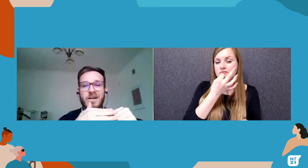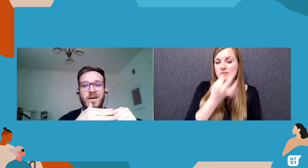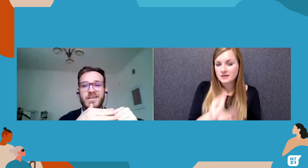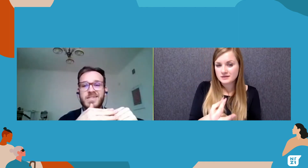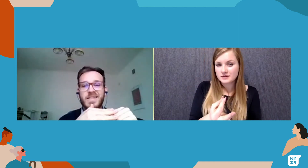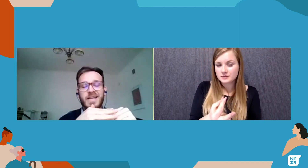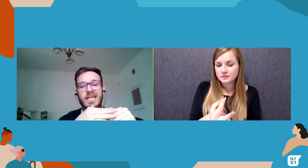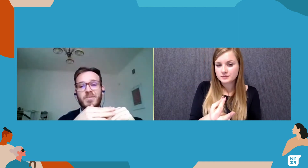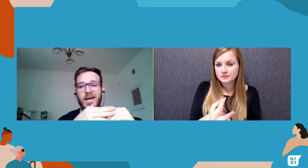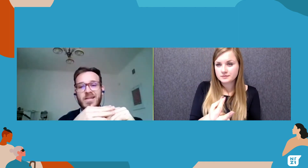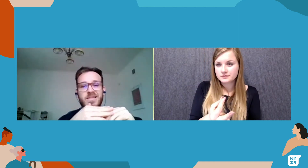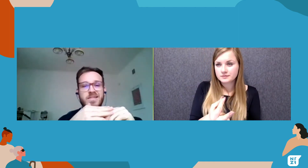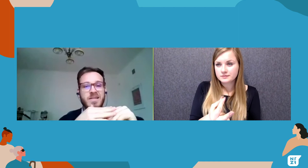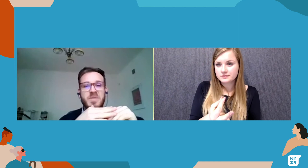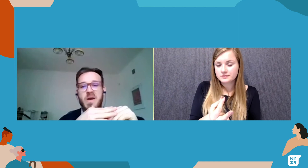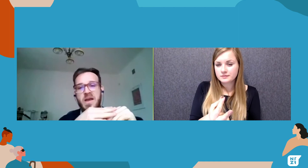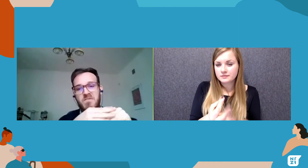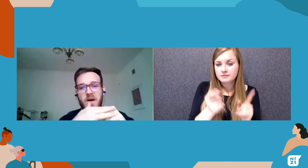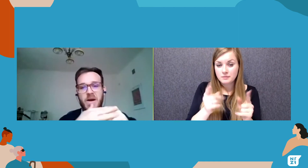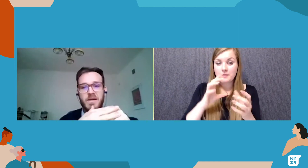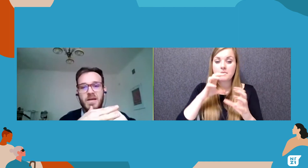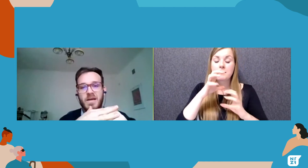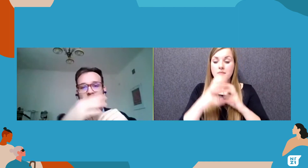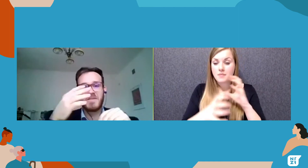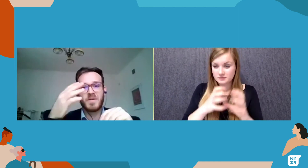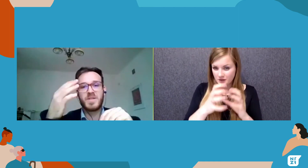all of us here sitting in the panels, have been trying